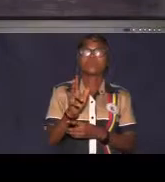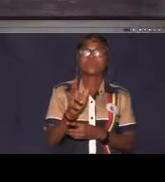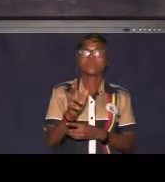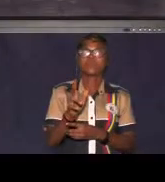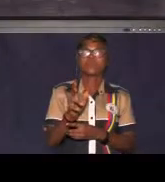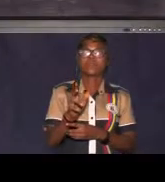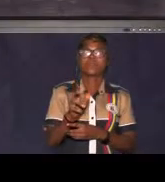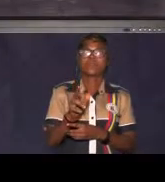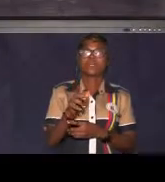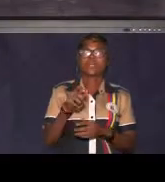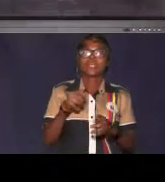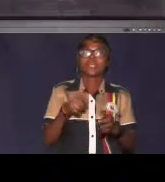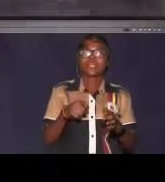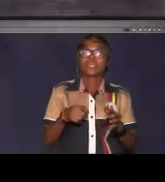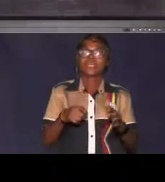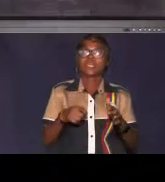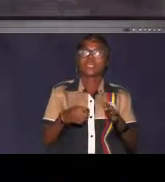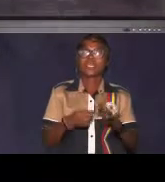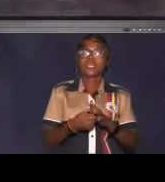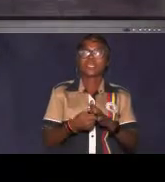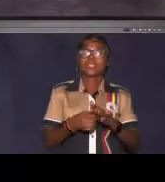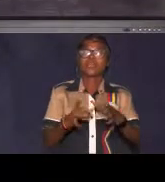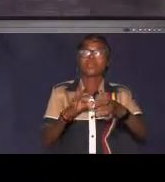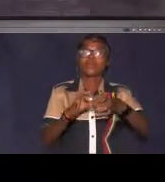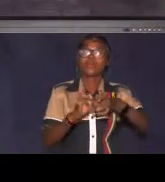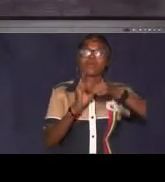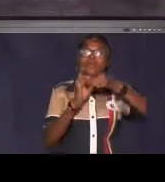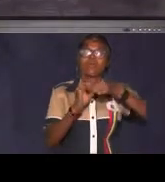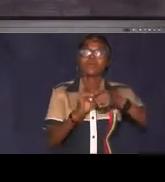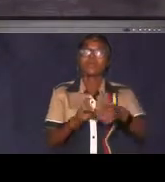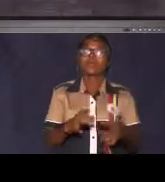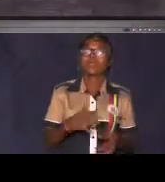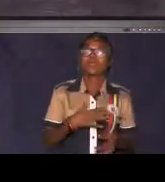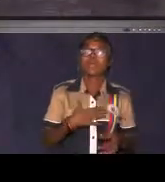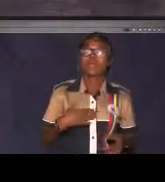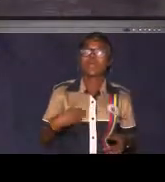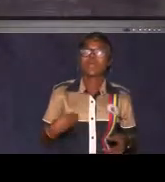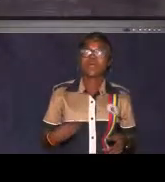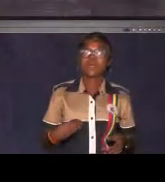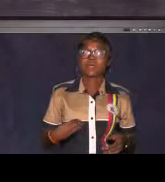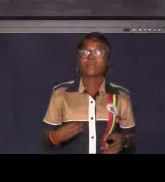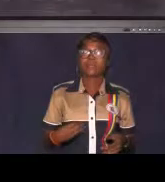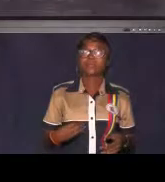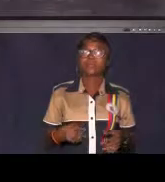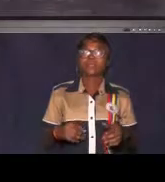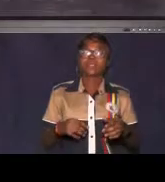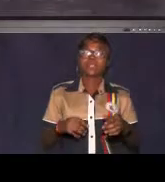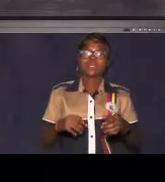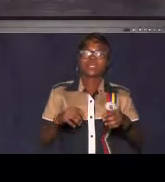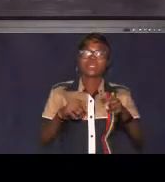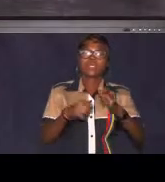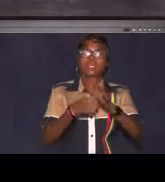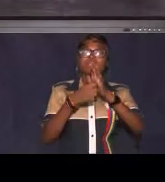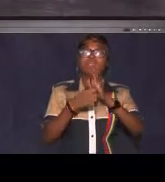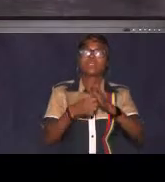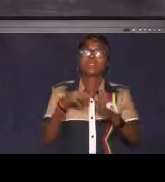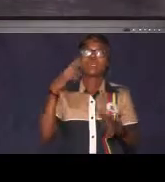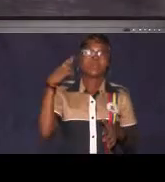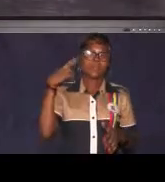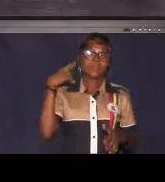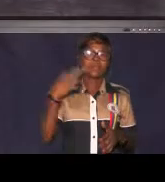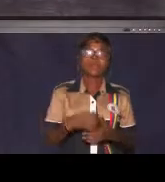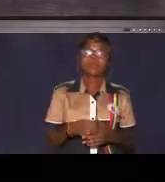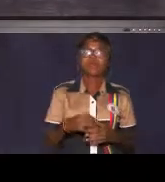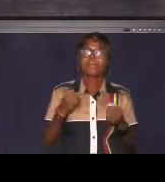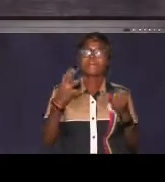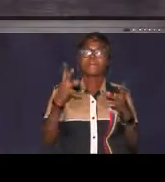Number 3, key holder versus key ring. Key holder versus key